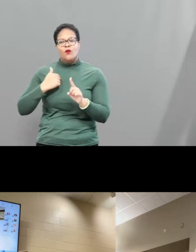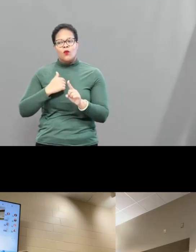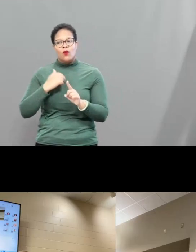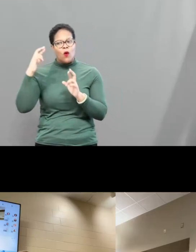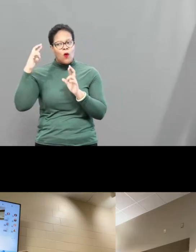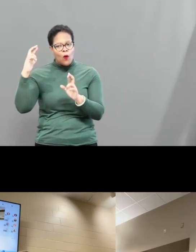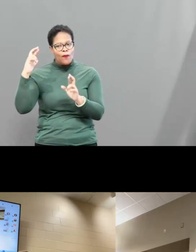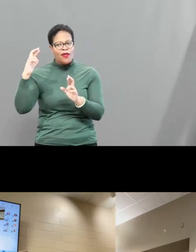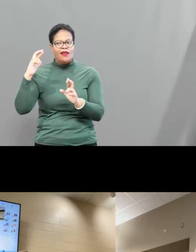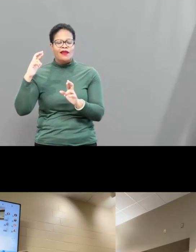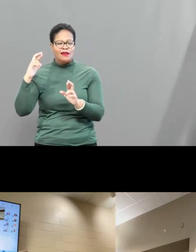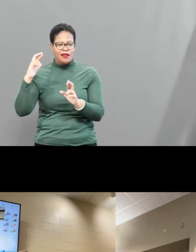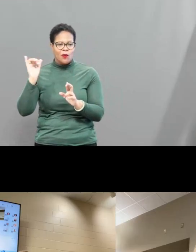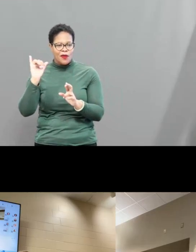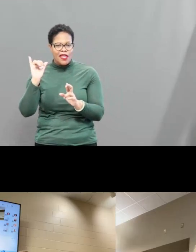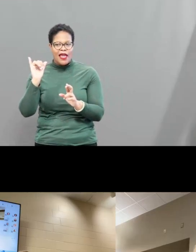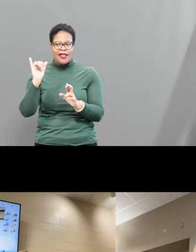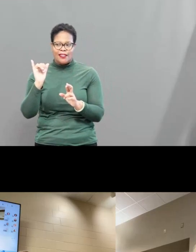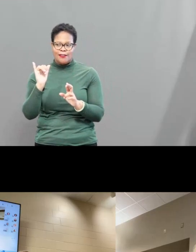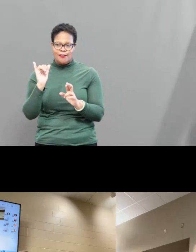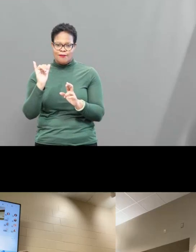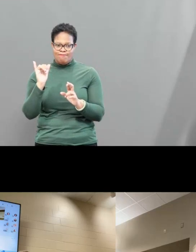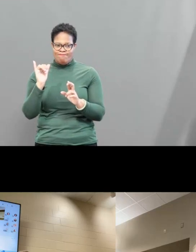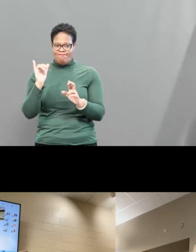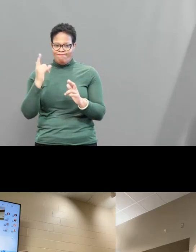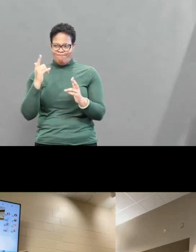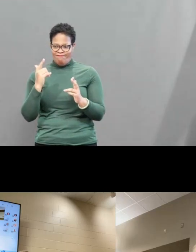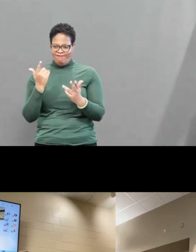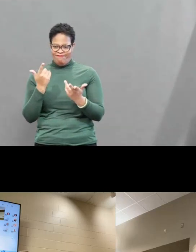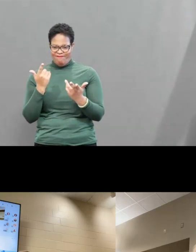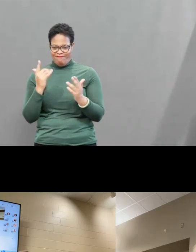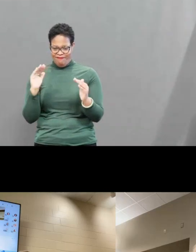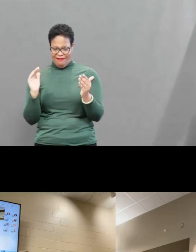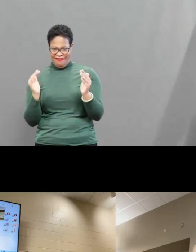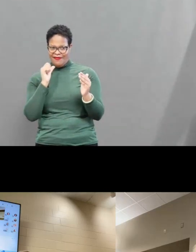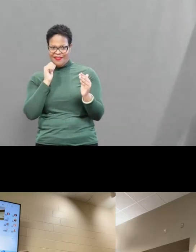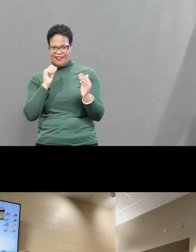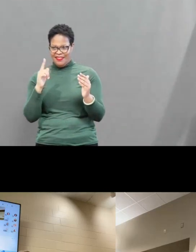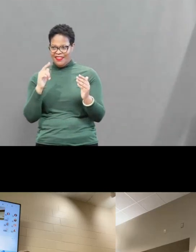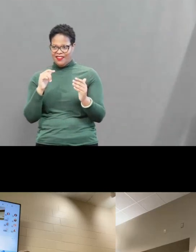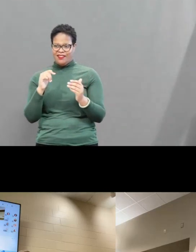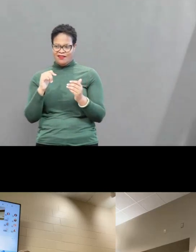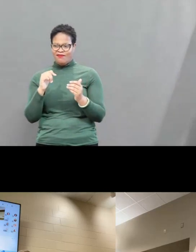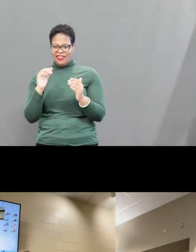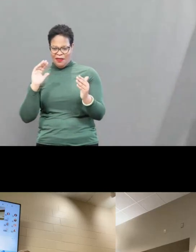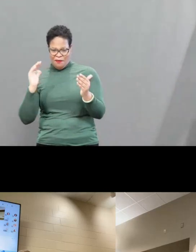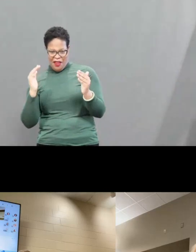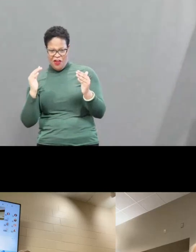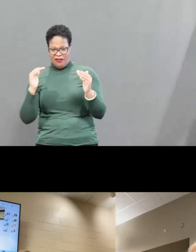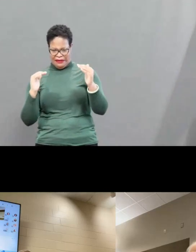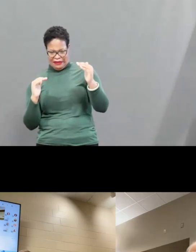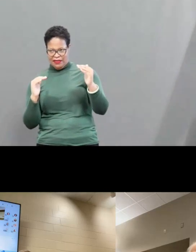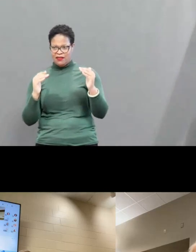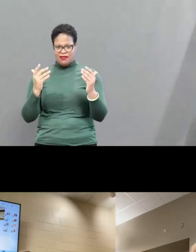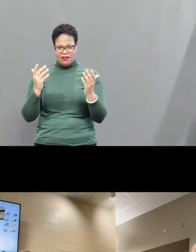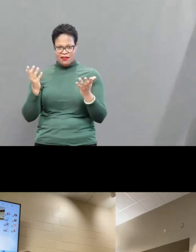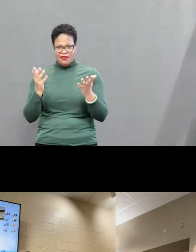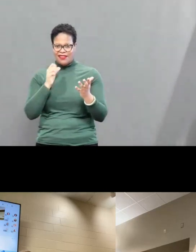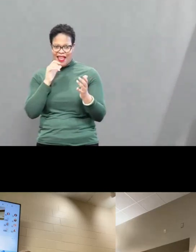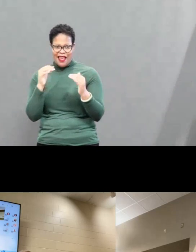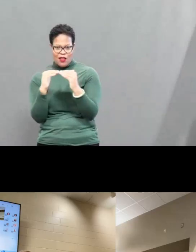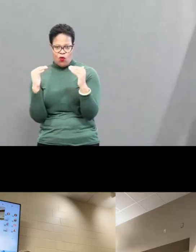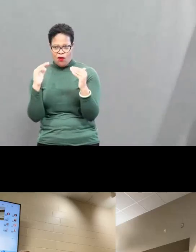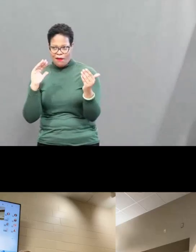hoping that it would be looked at by a small amount, small percentage of what they're evaluating.